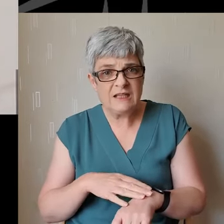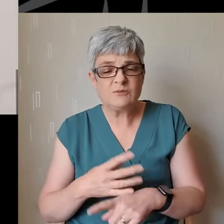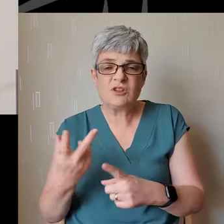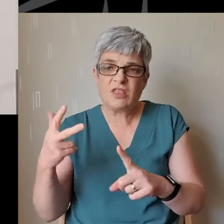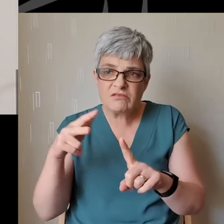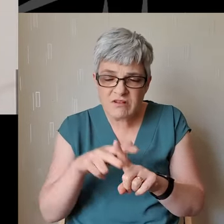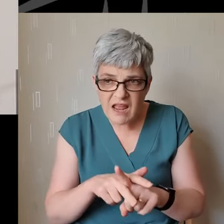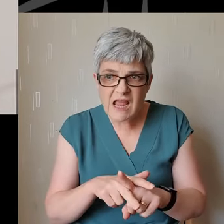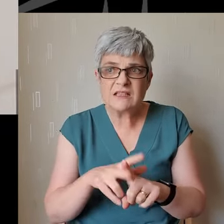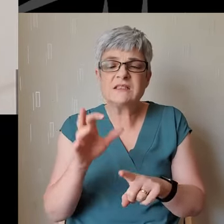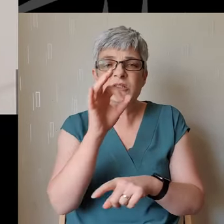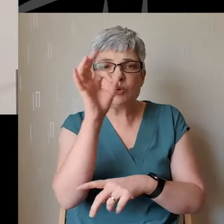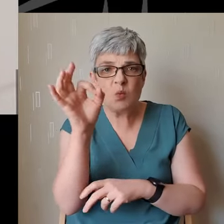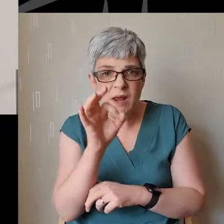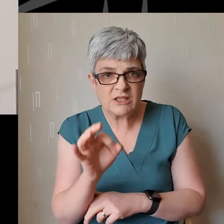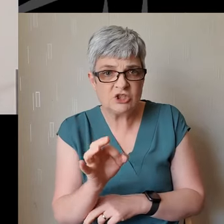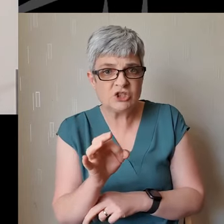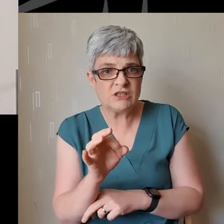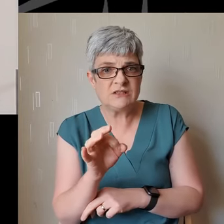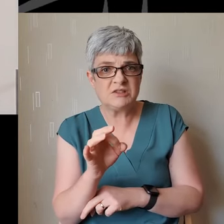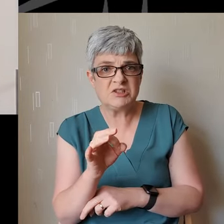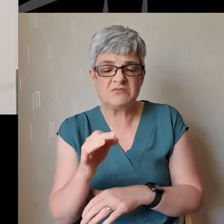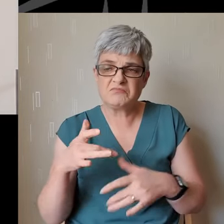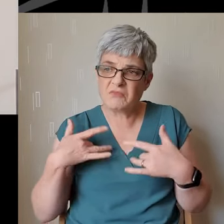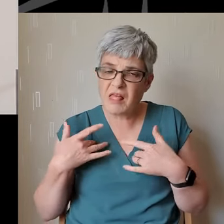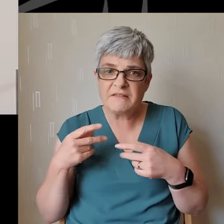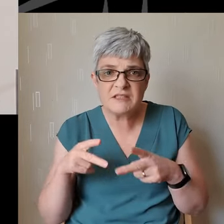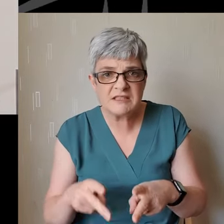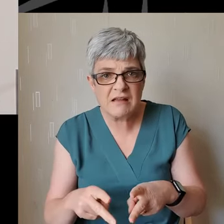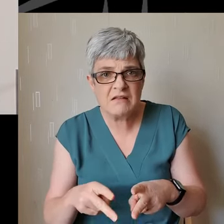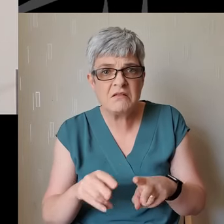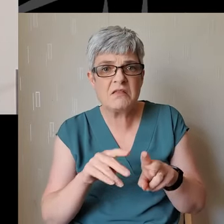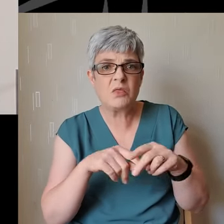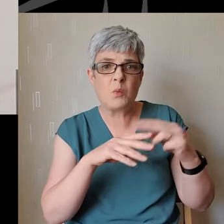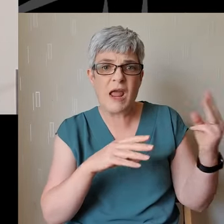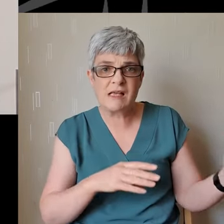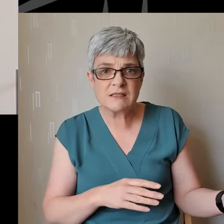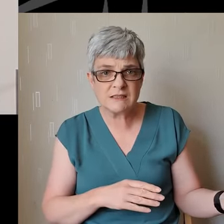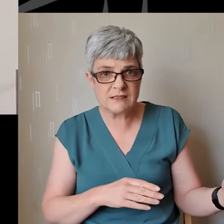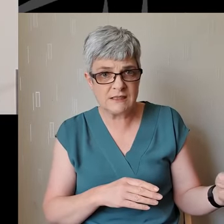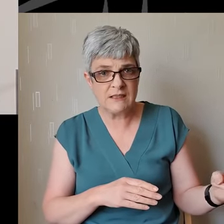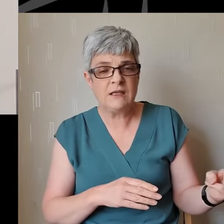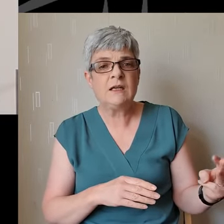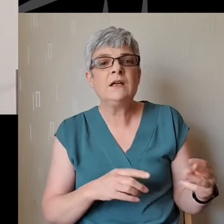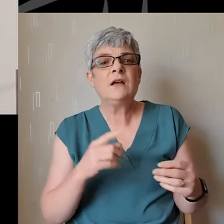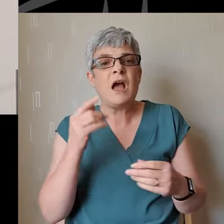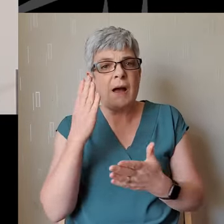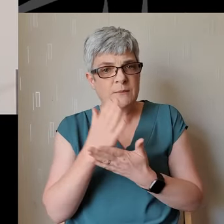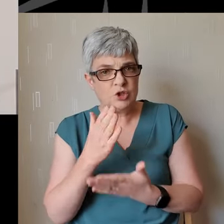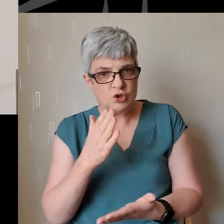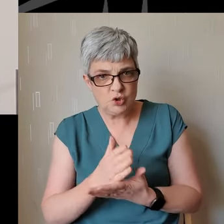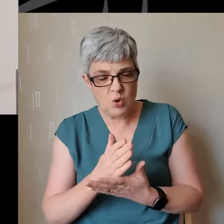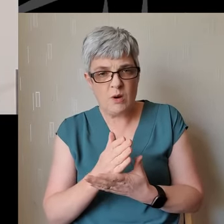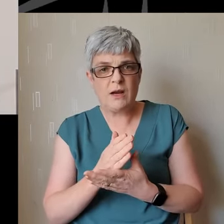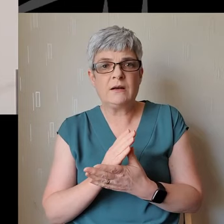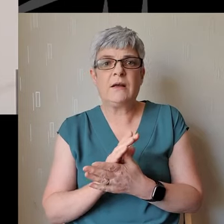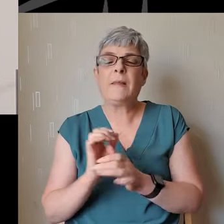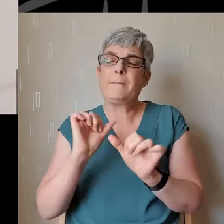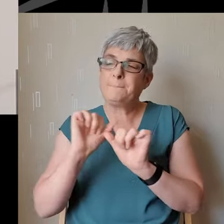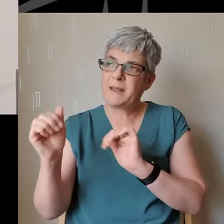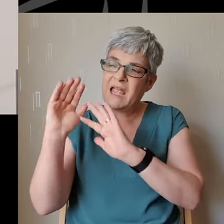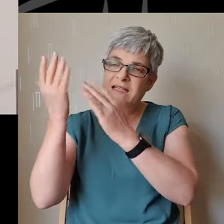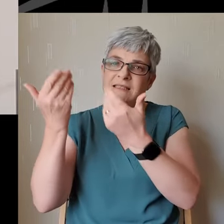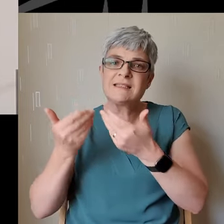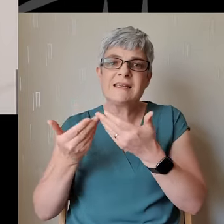to and questioning of our lifestyle in the Western world, I'm convinced that one of the best gifts that the church